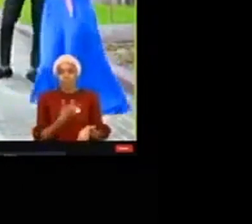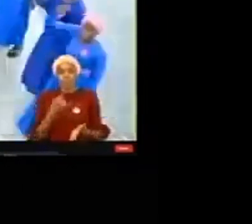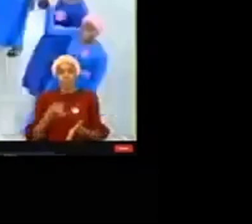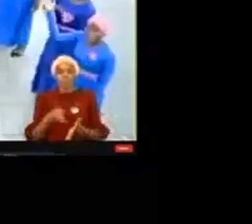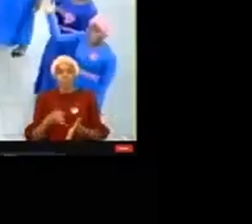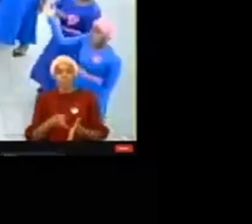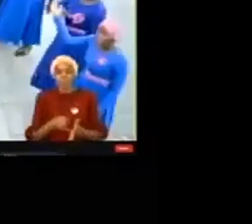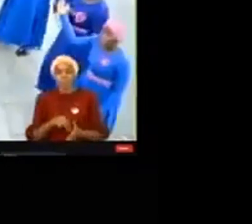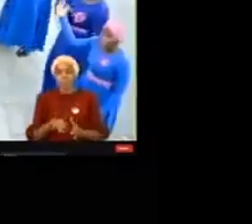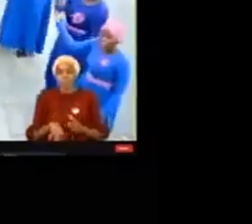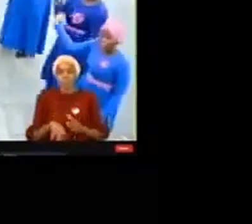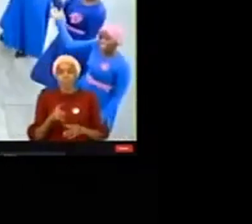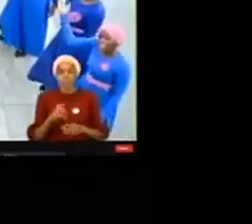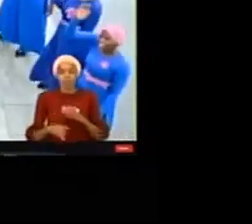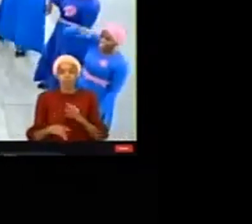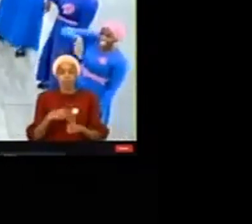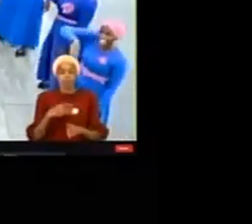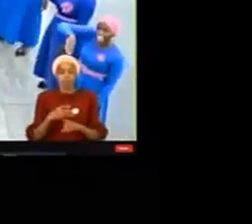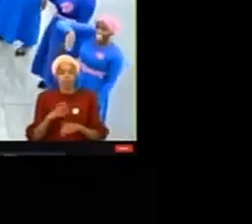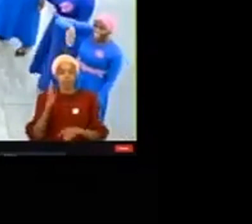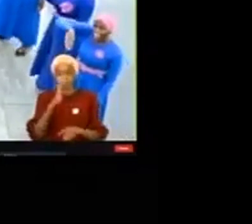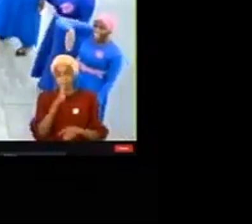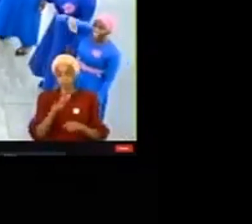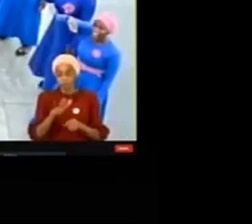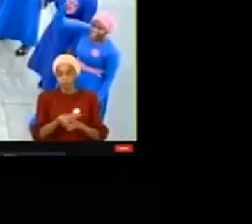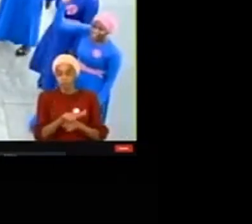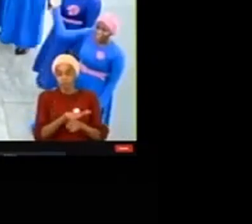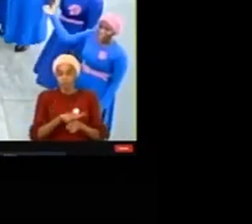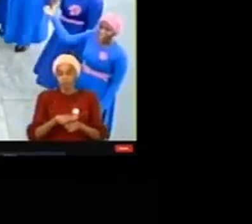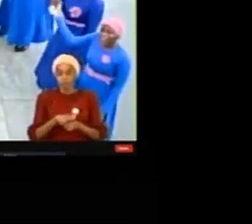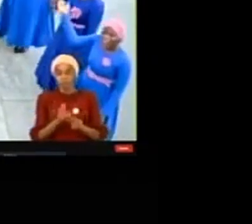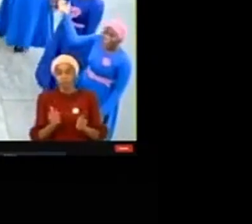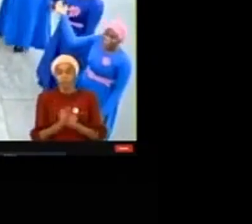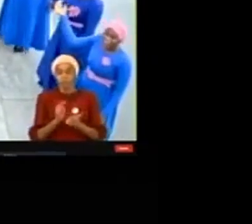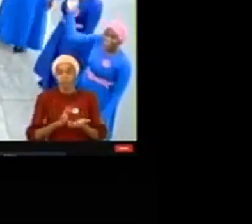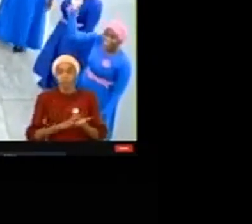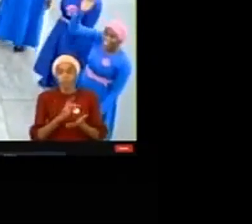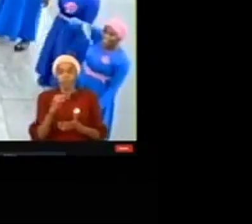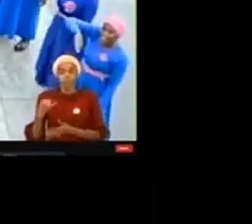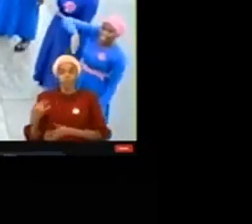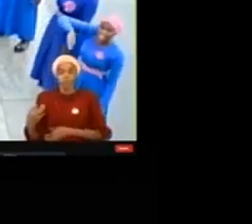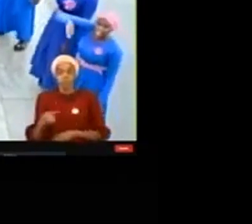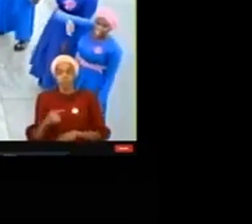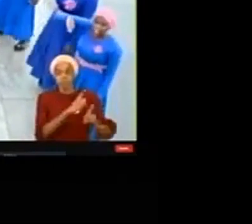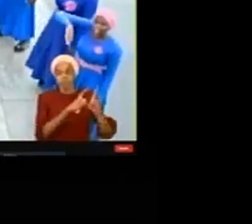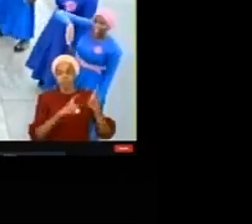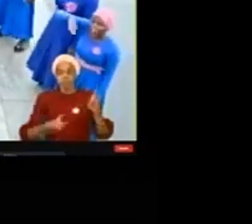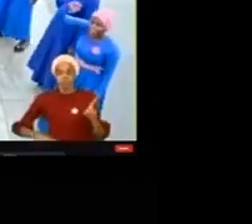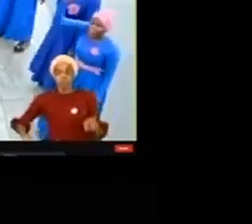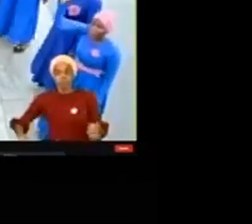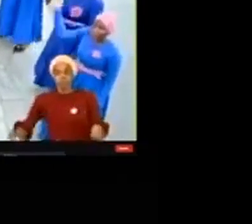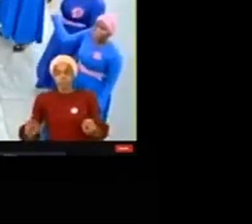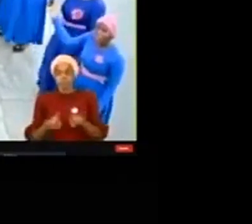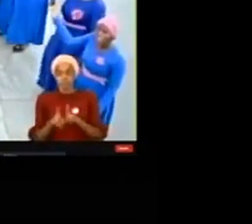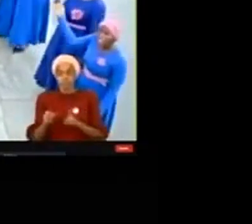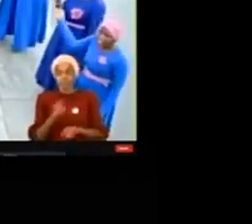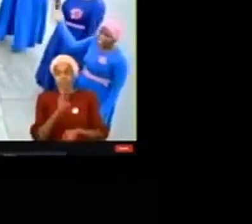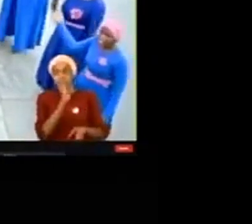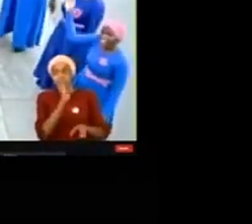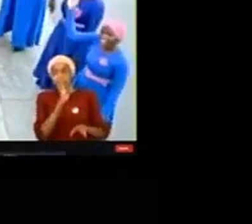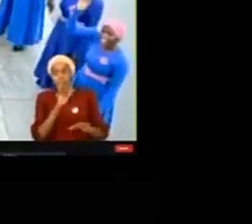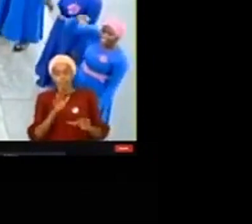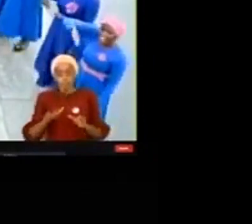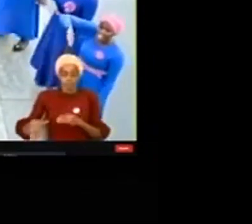mer. La terre sera remplie avec la gloire de Dieu, comme de l'eau